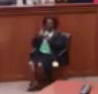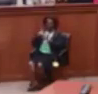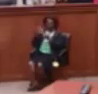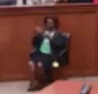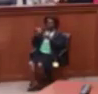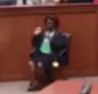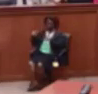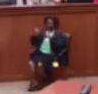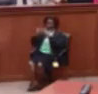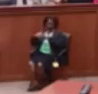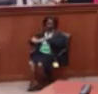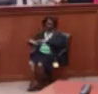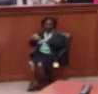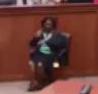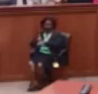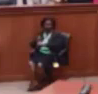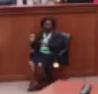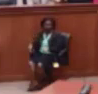I follow up then?